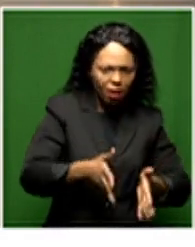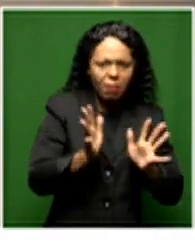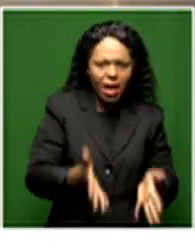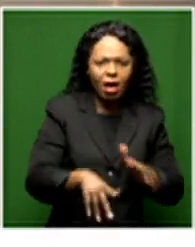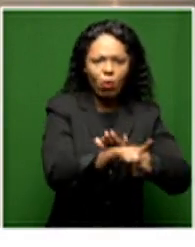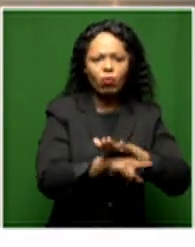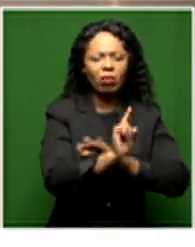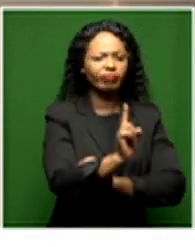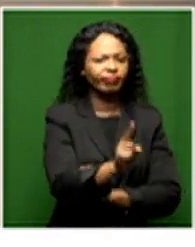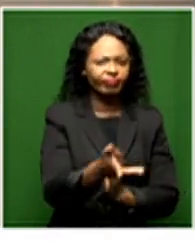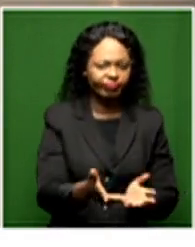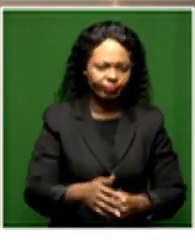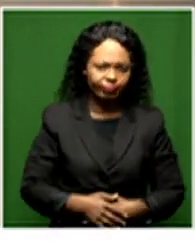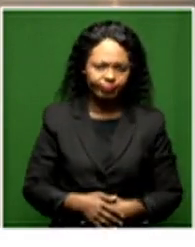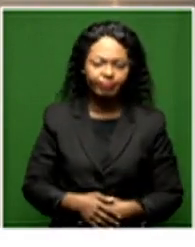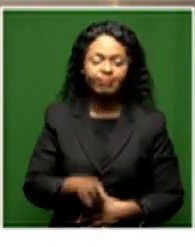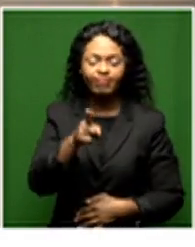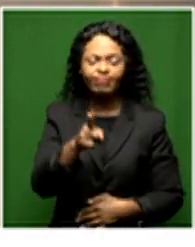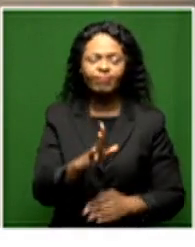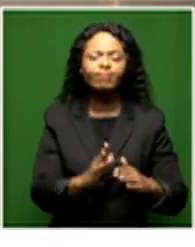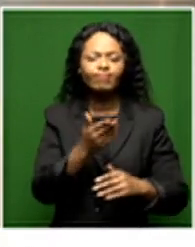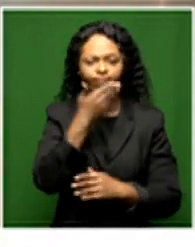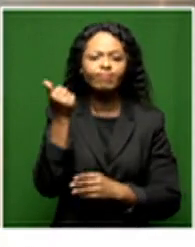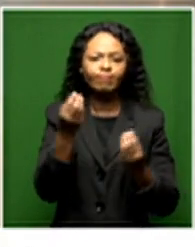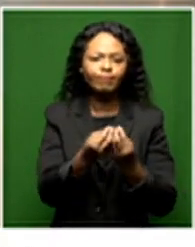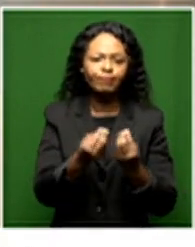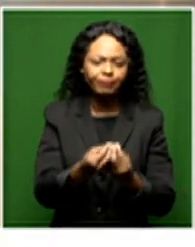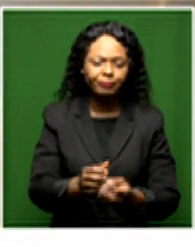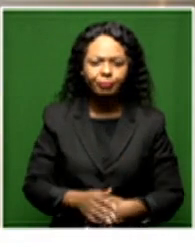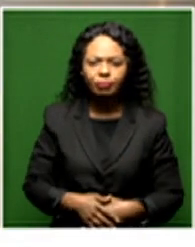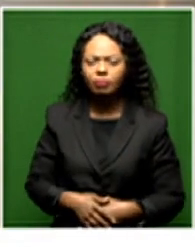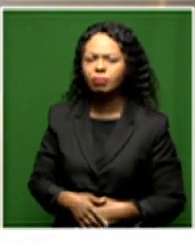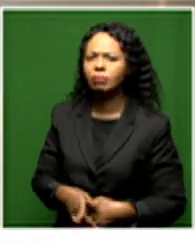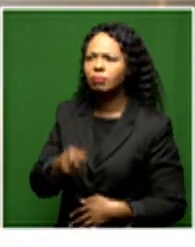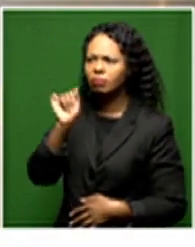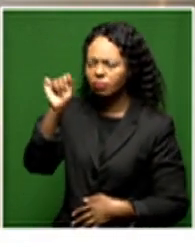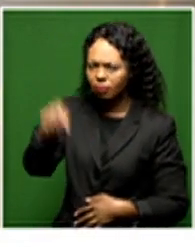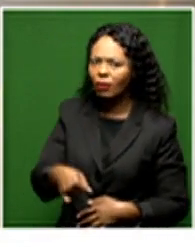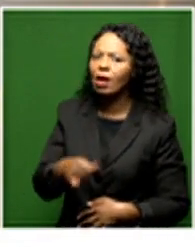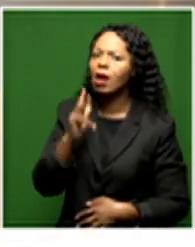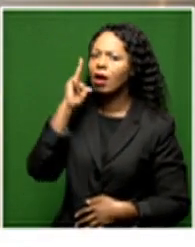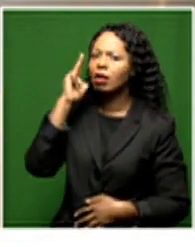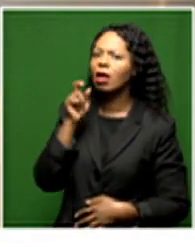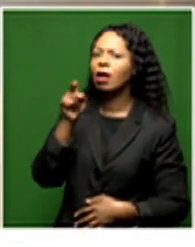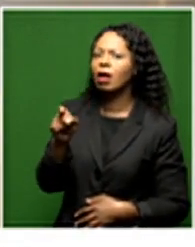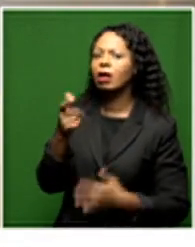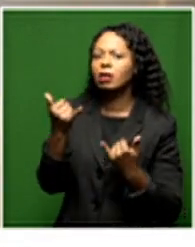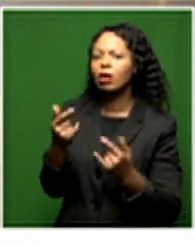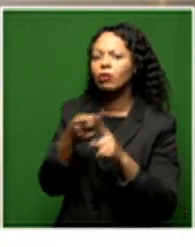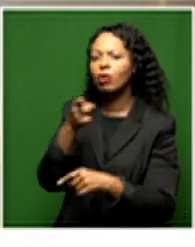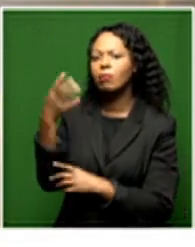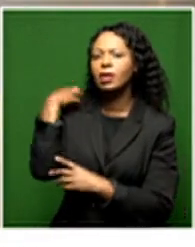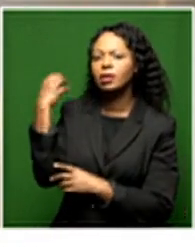terms of customers within our own borders. I mean, we heard words coming from the Trade and Industry Minister,